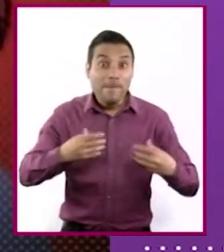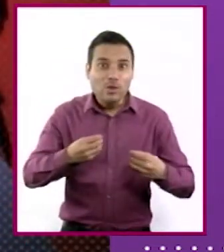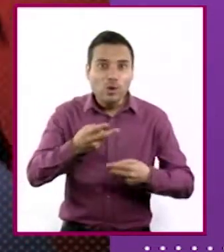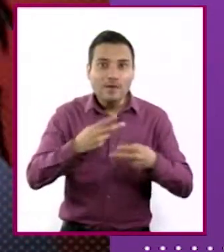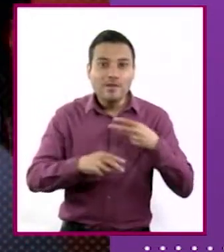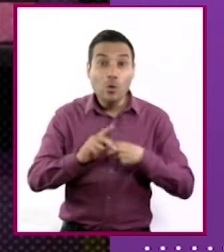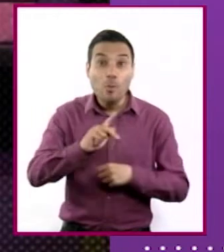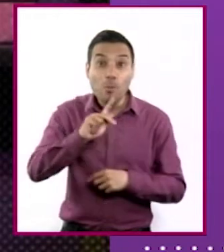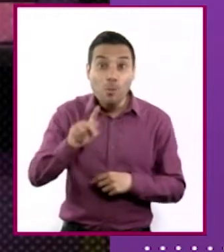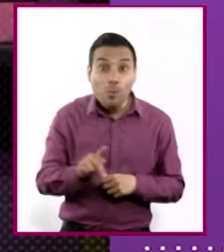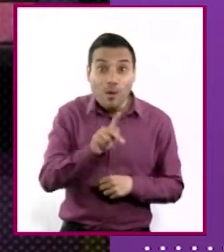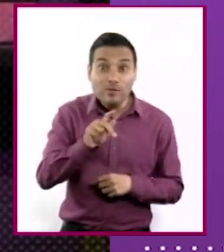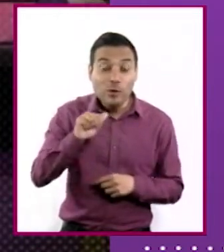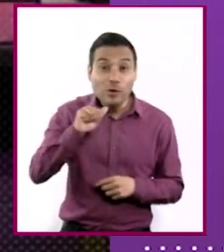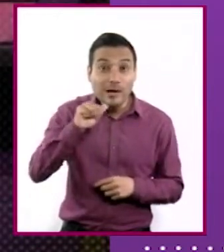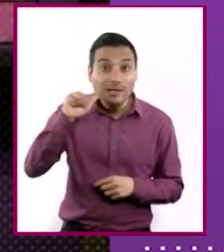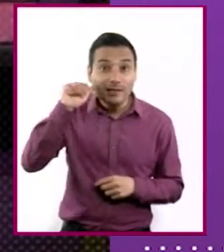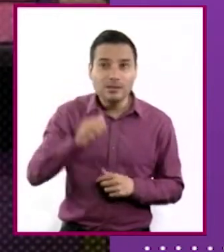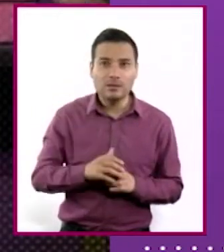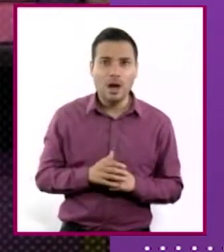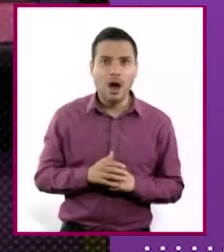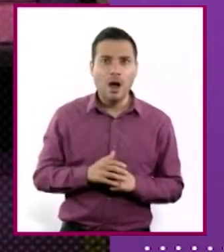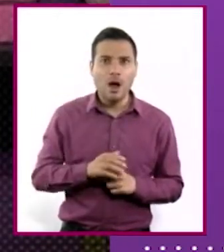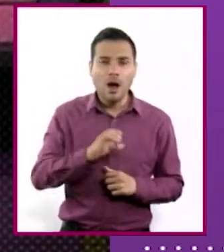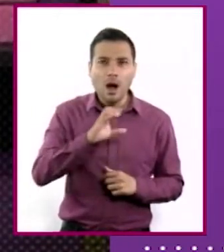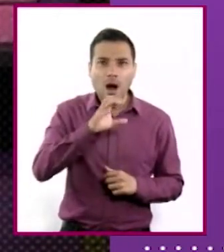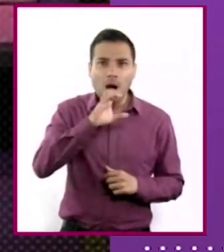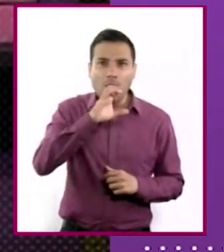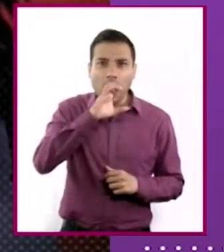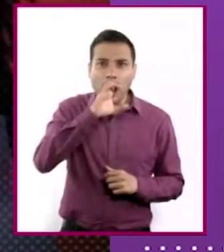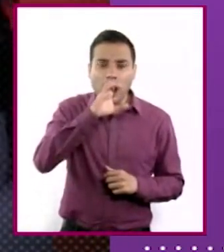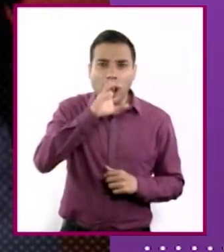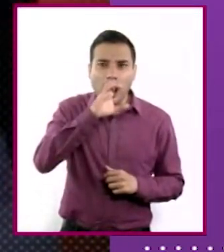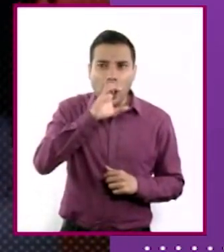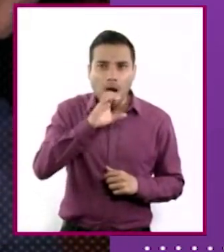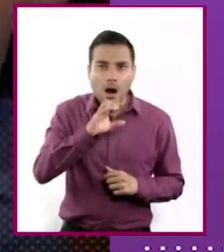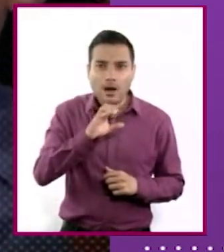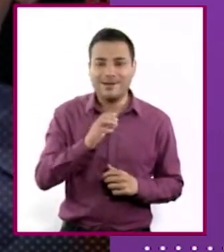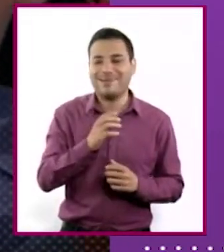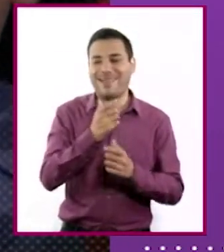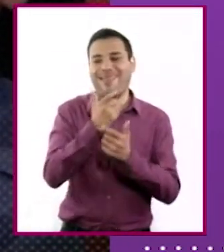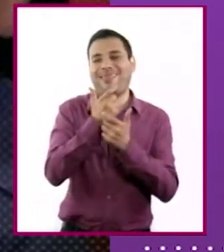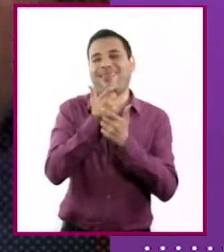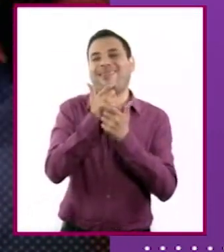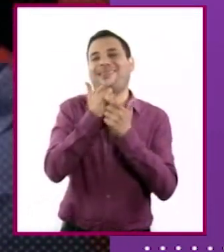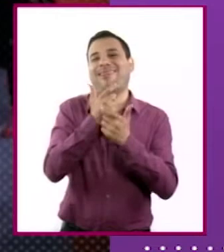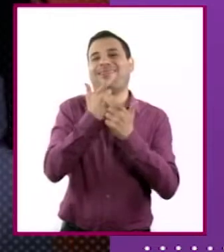Tlacotalpan yesterday. ¡Wow! ¿Really?